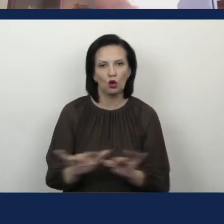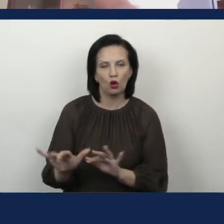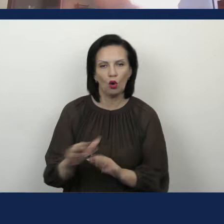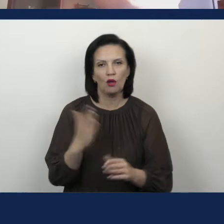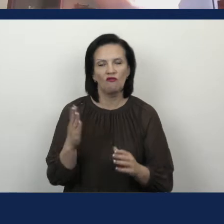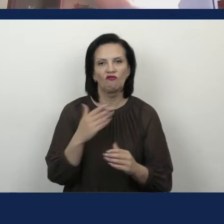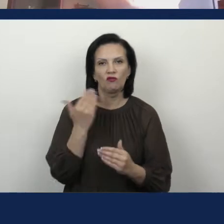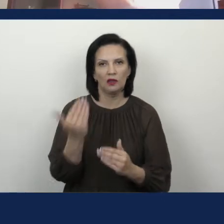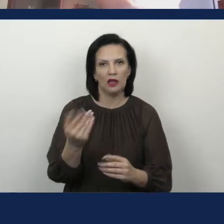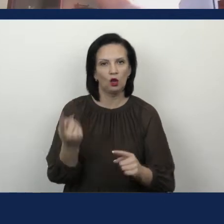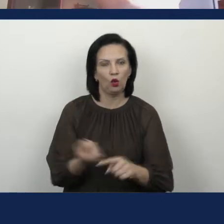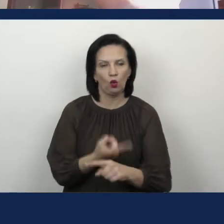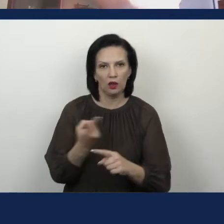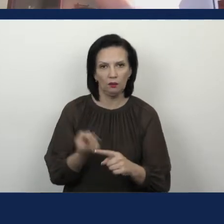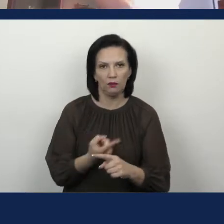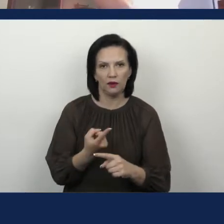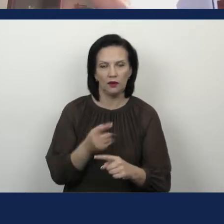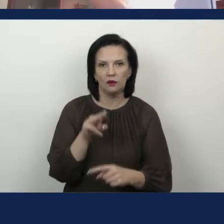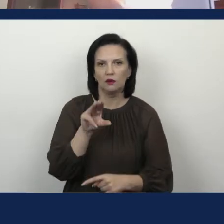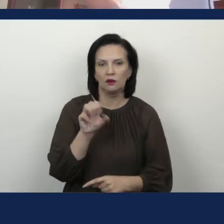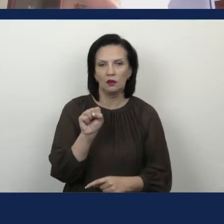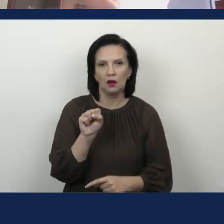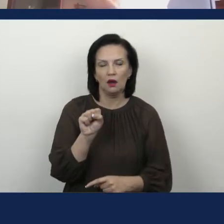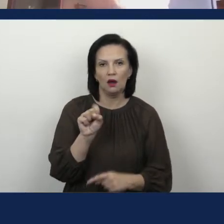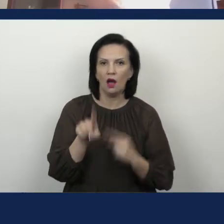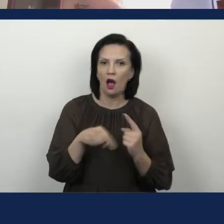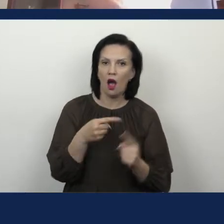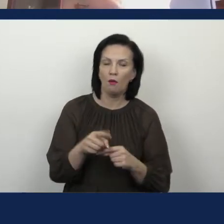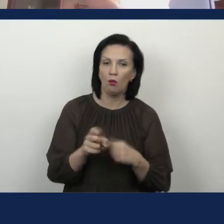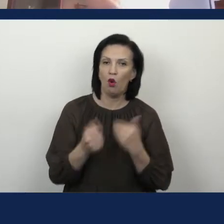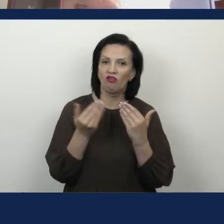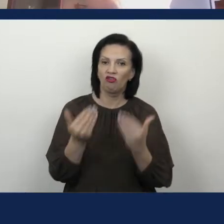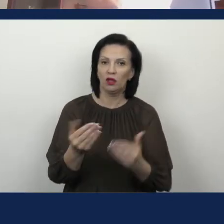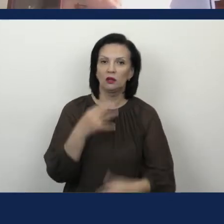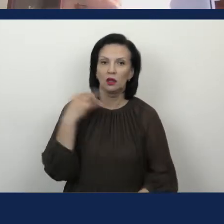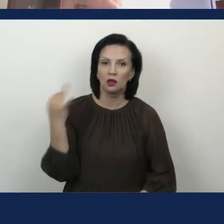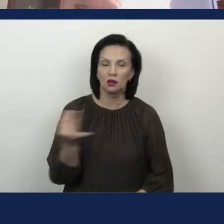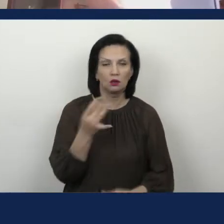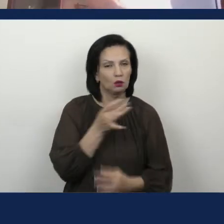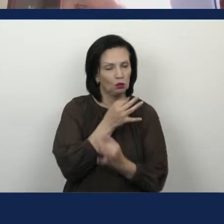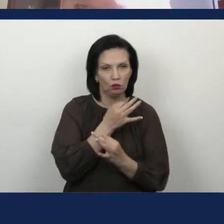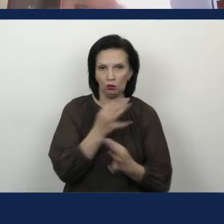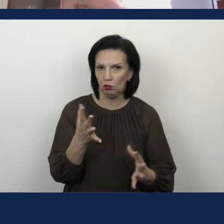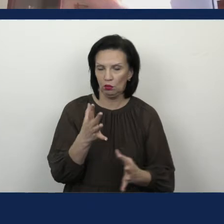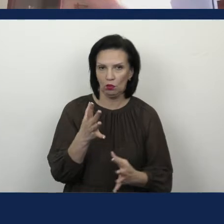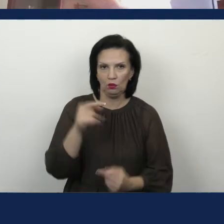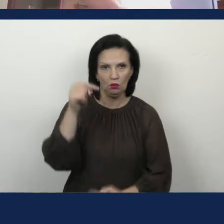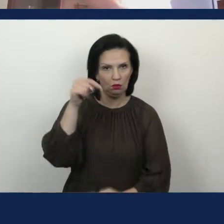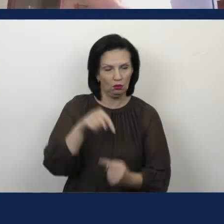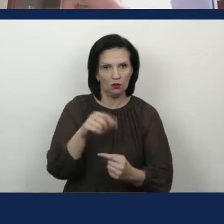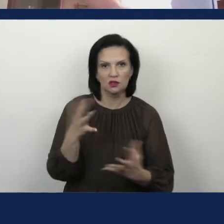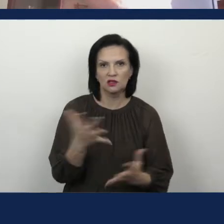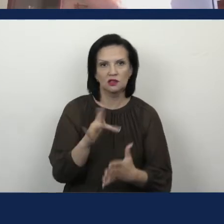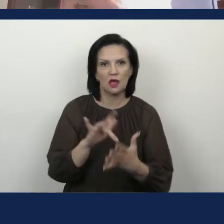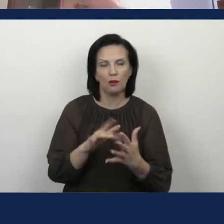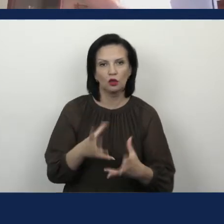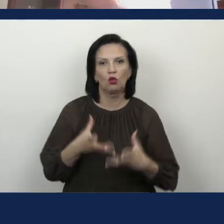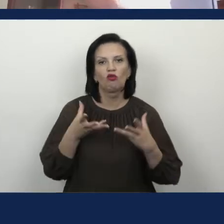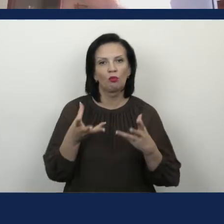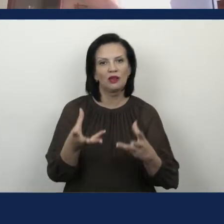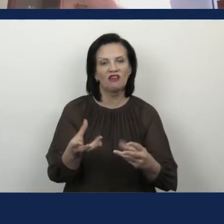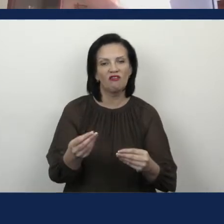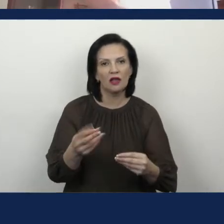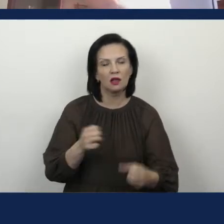and or interests of any kind, which is intended to influence motivation